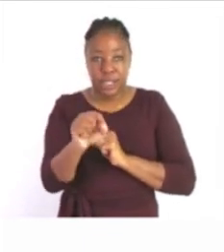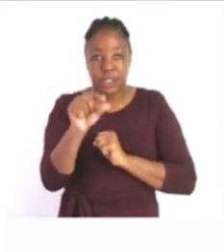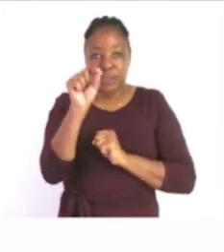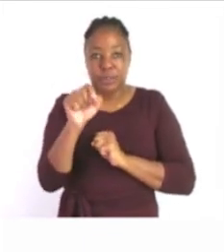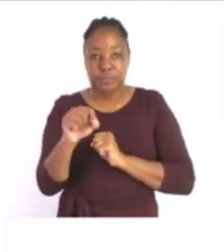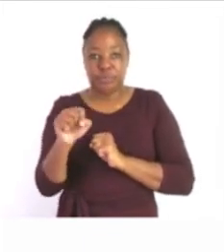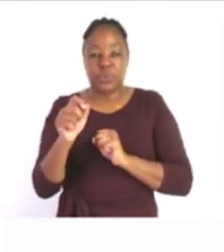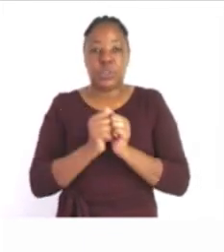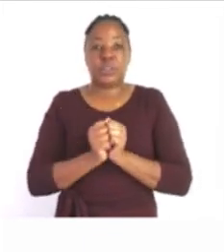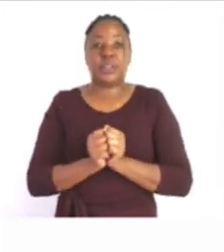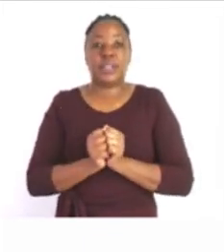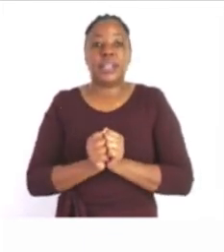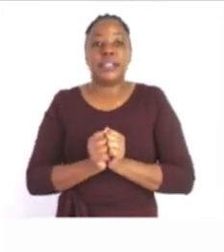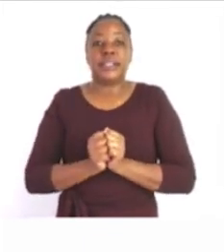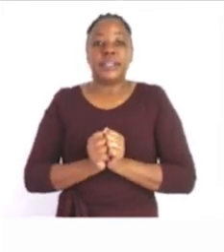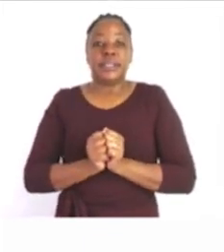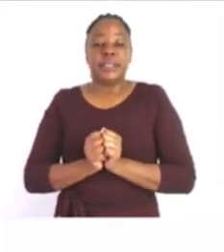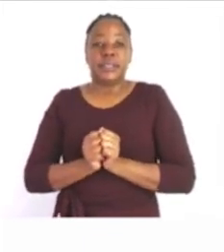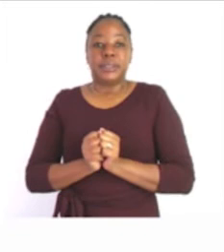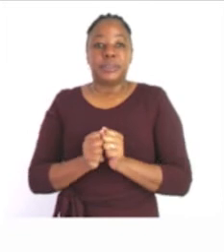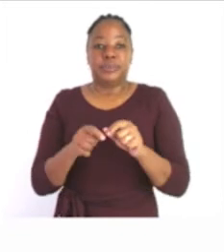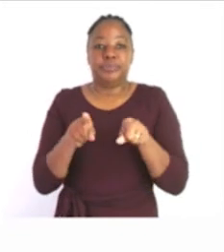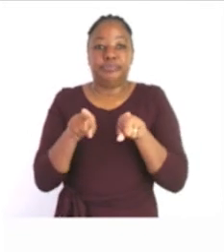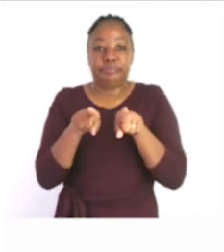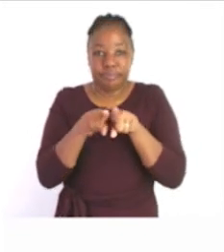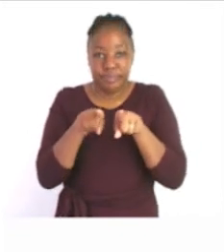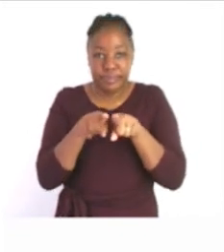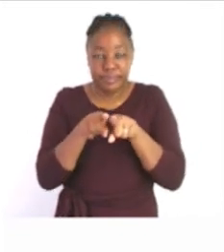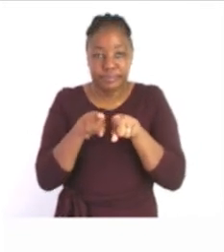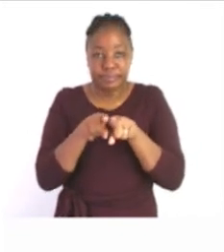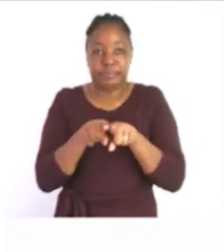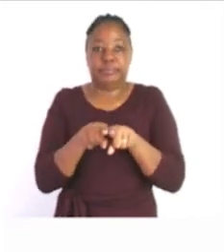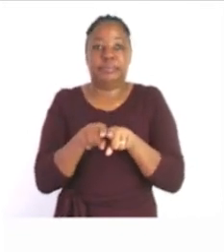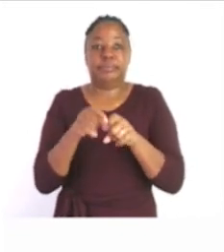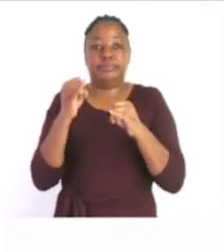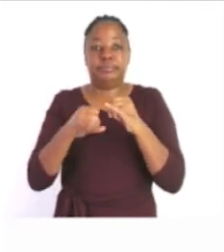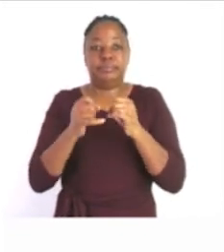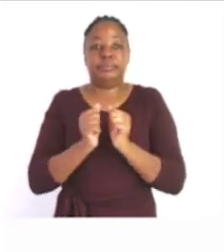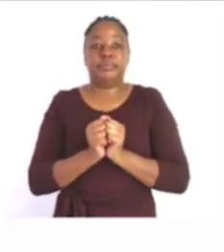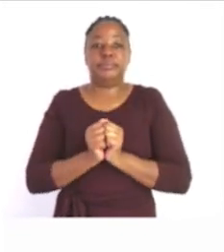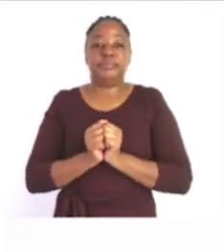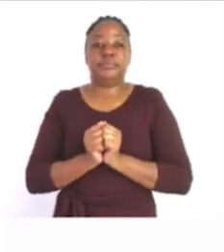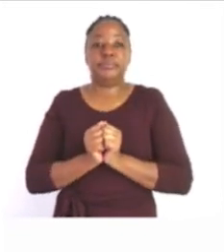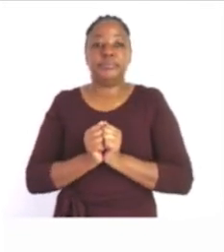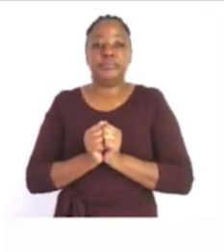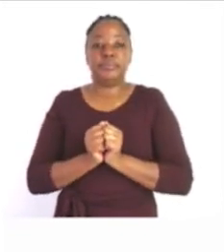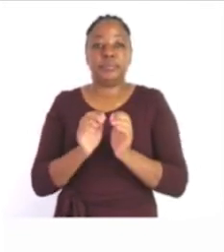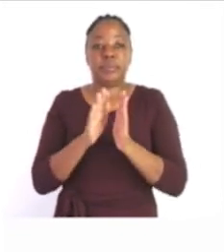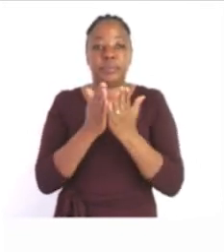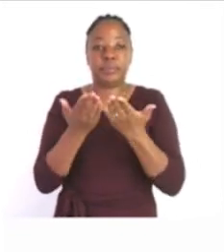have the same letters or sound so that they can be the same. Let us now turn to